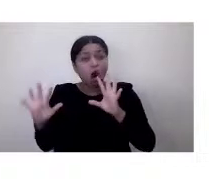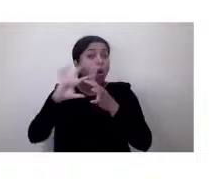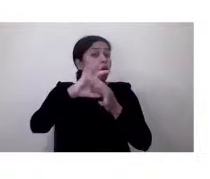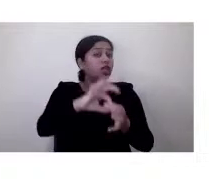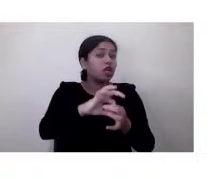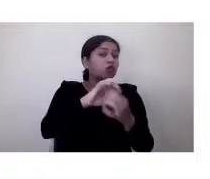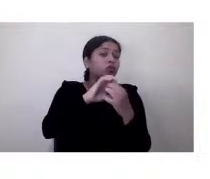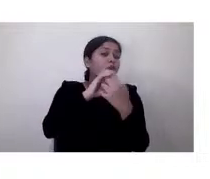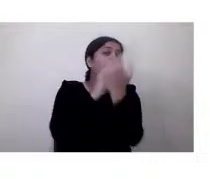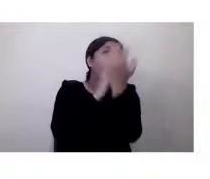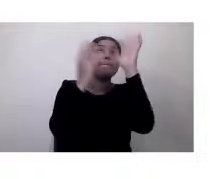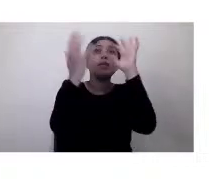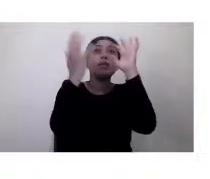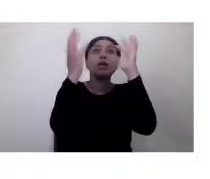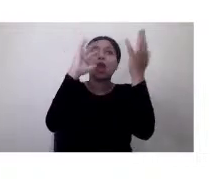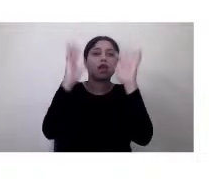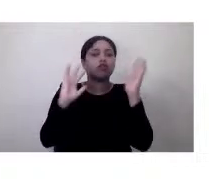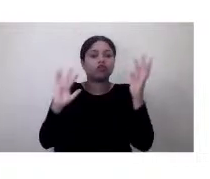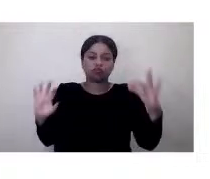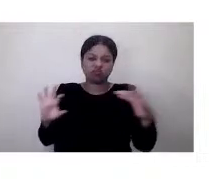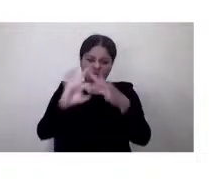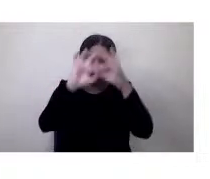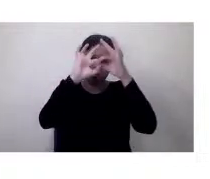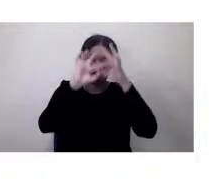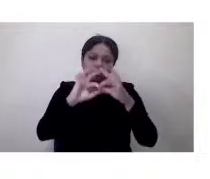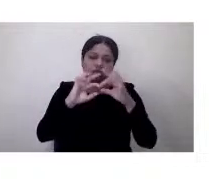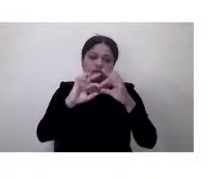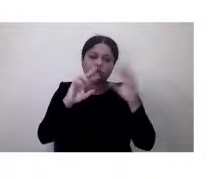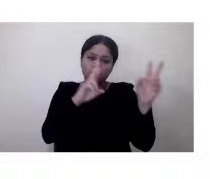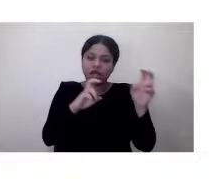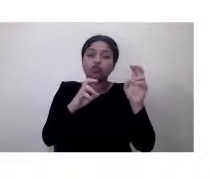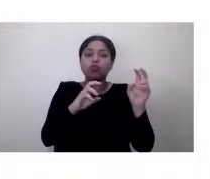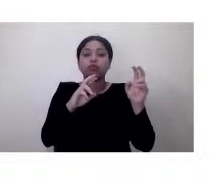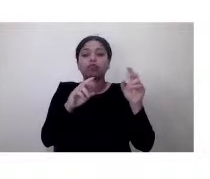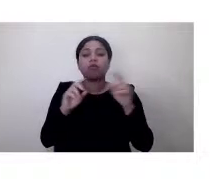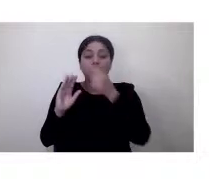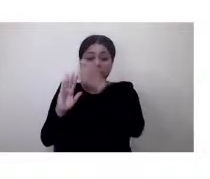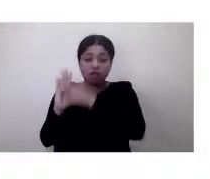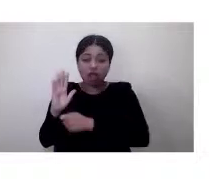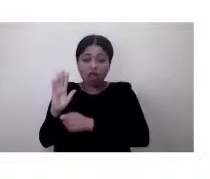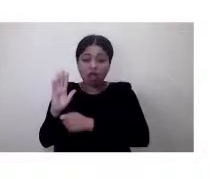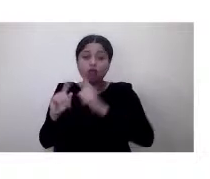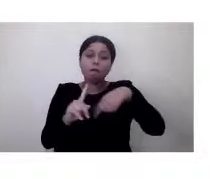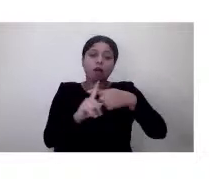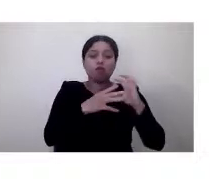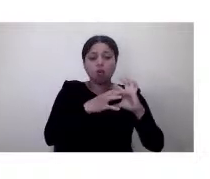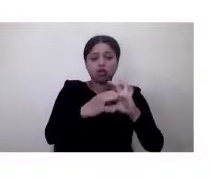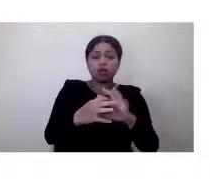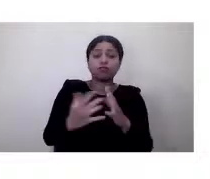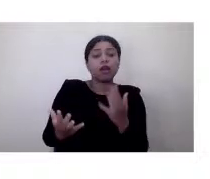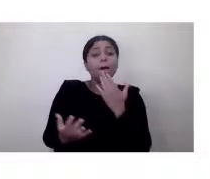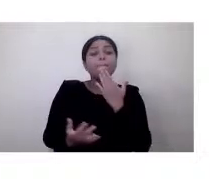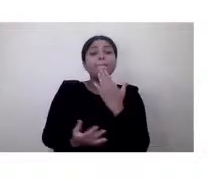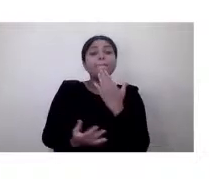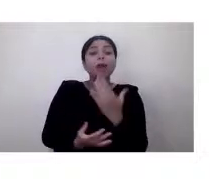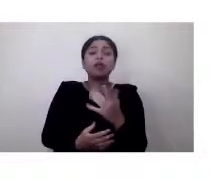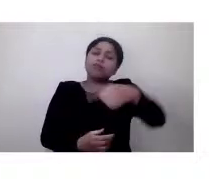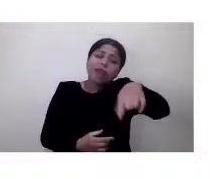So tell the students to imagine they're writing a letter of complaint to the mayor of the town, for